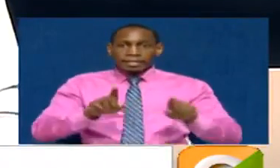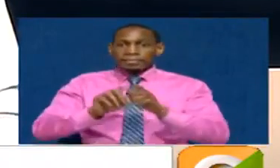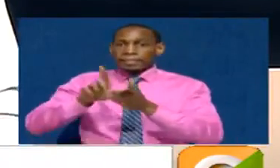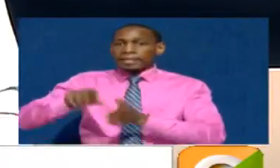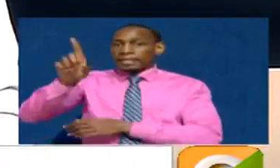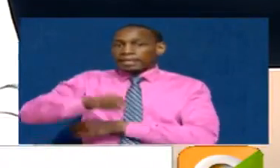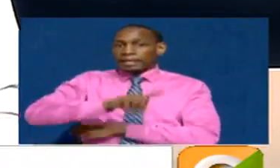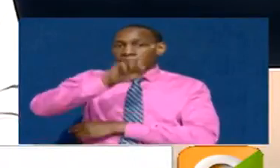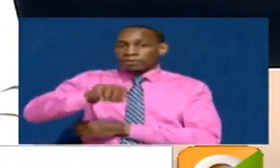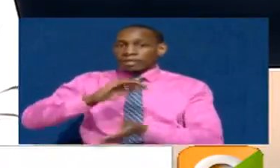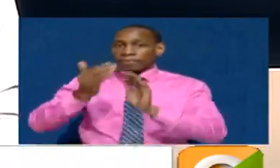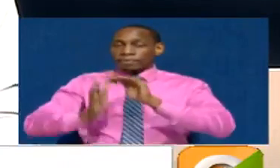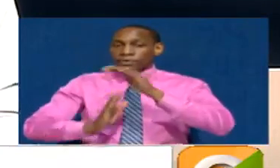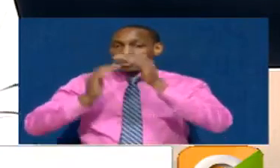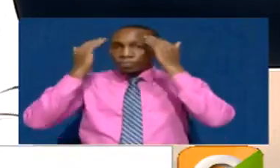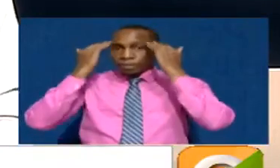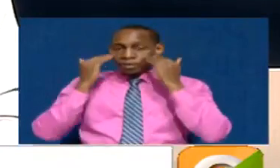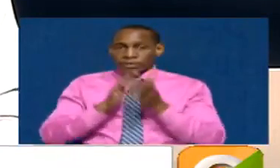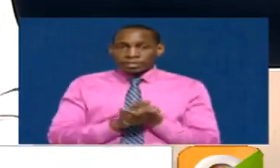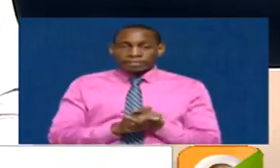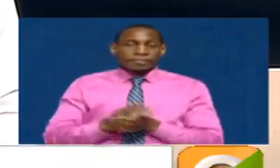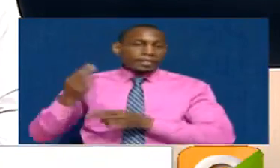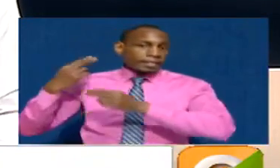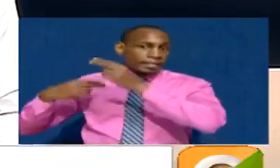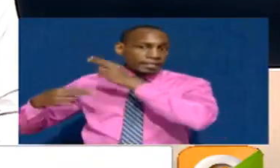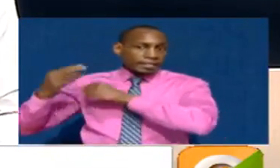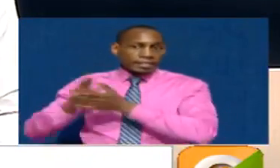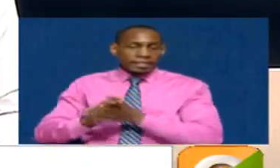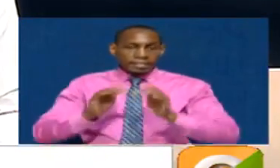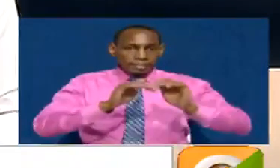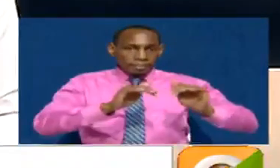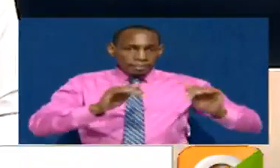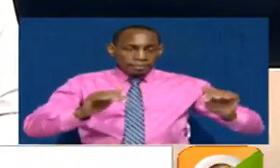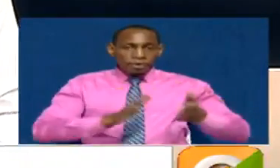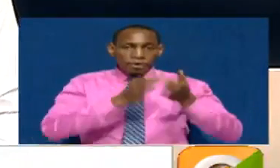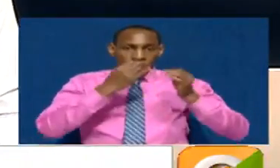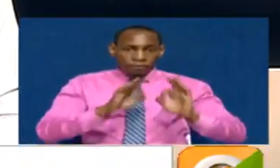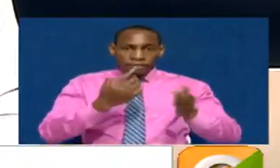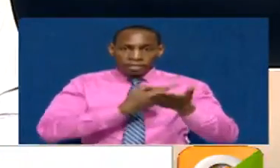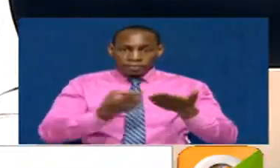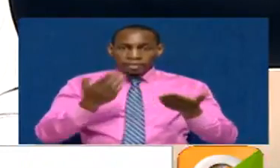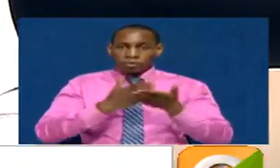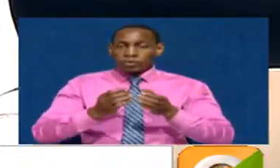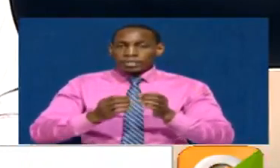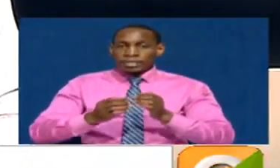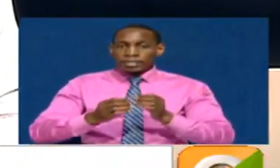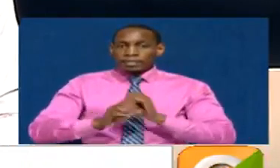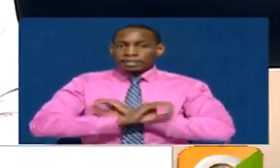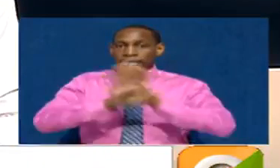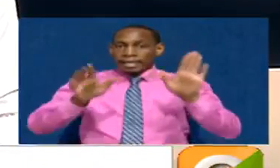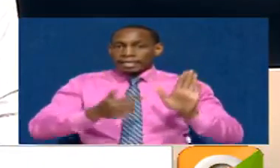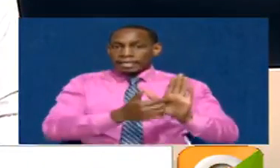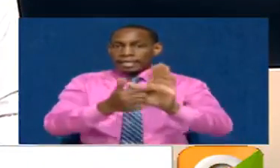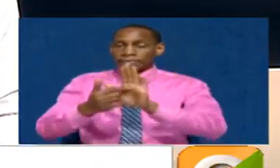later nullified by the Supreme Court. The history of that divorce that was finalized this week is out in the public, and I